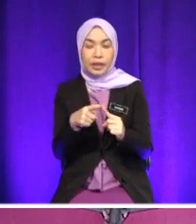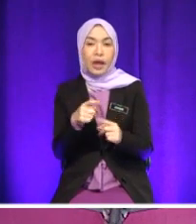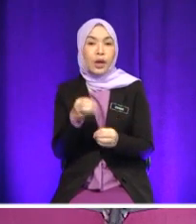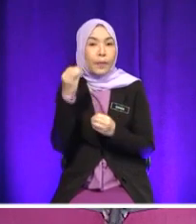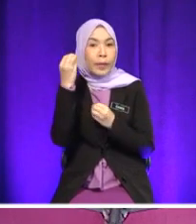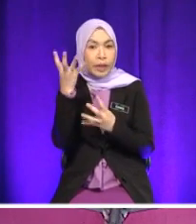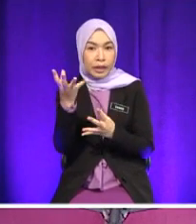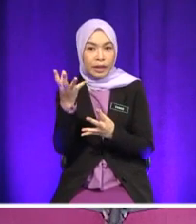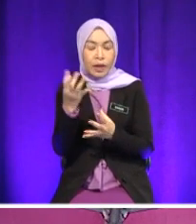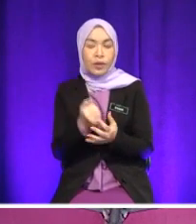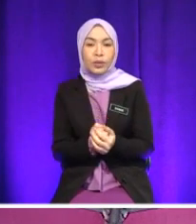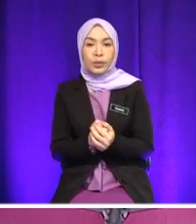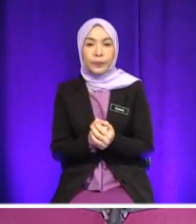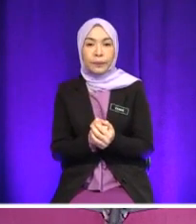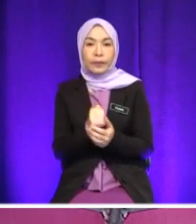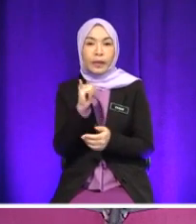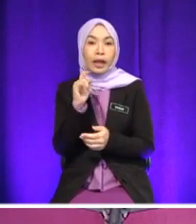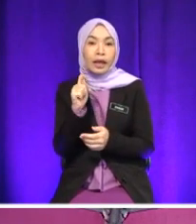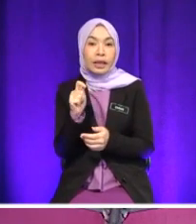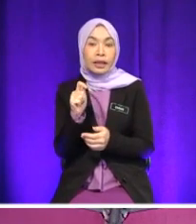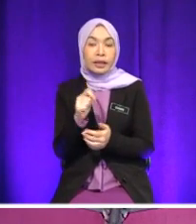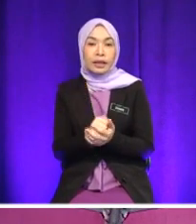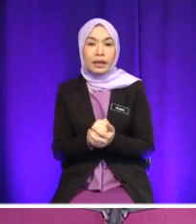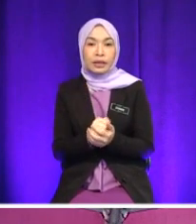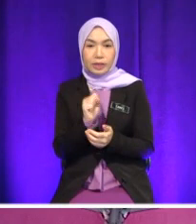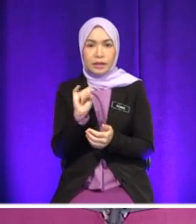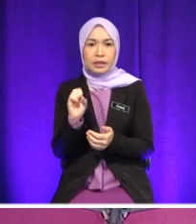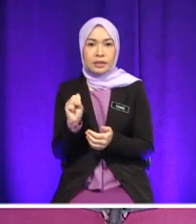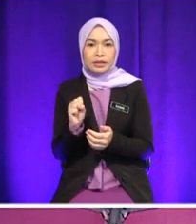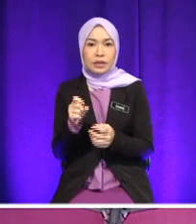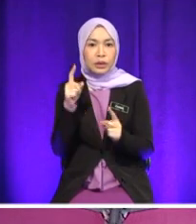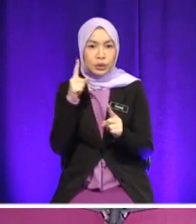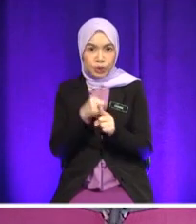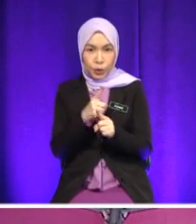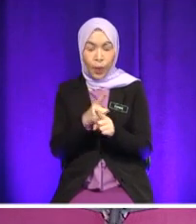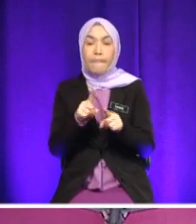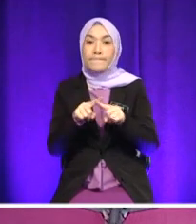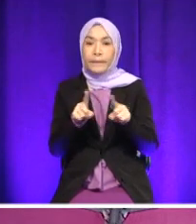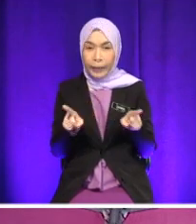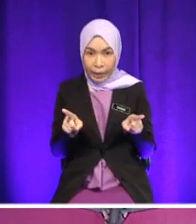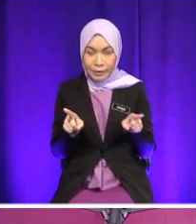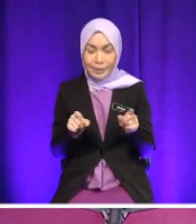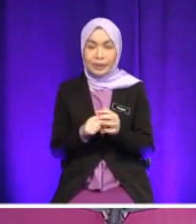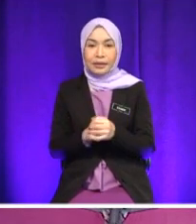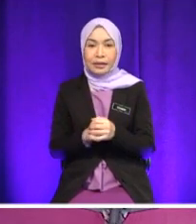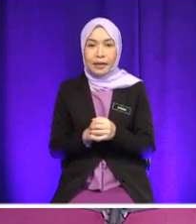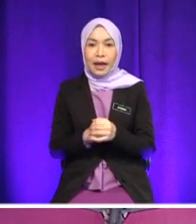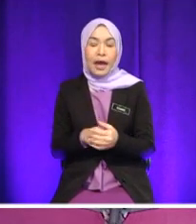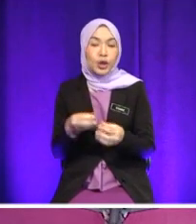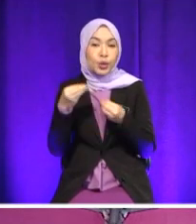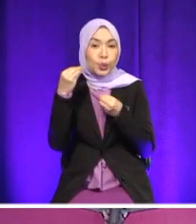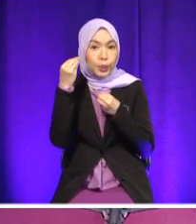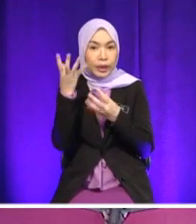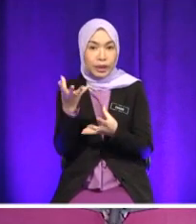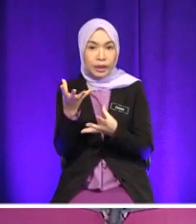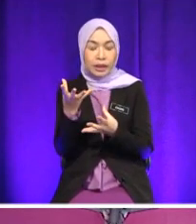what your friends have said, okay? So this is how you combine it and make it into a sentence. And by doing so, you can carry on